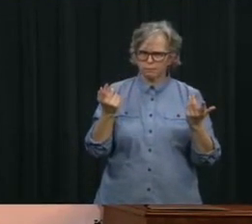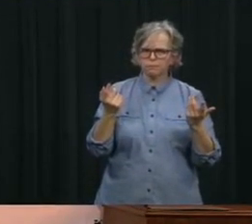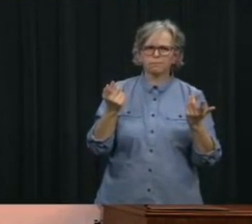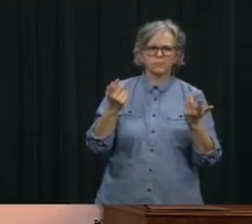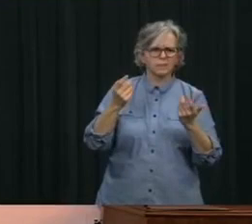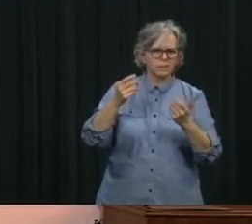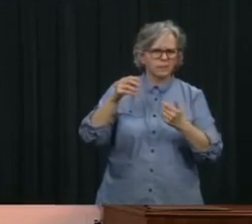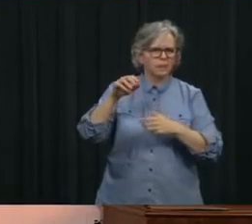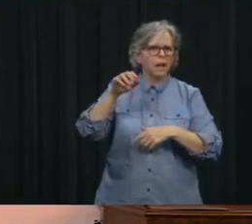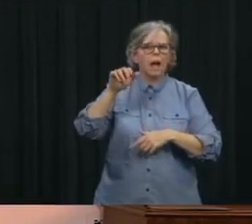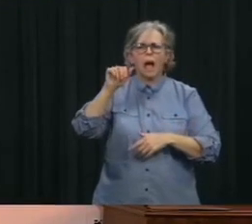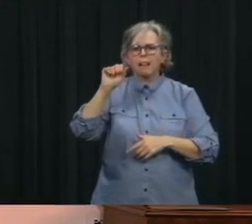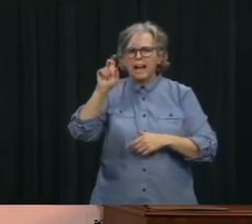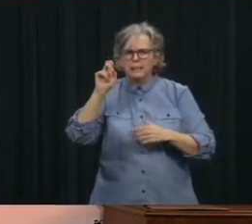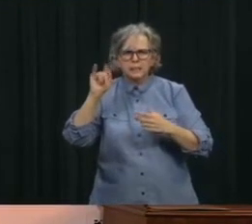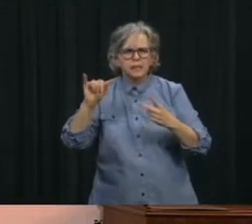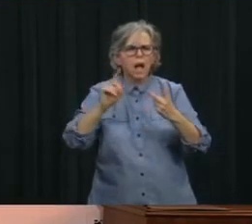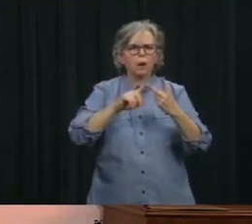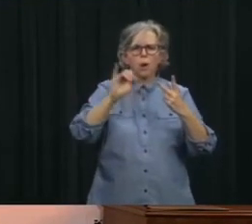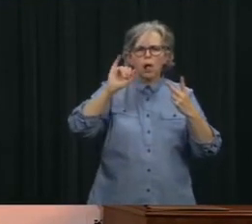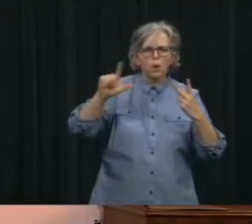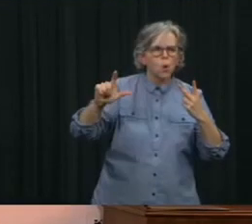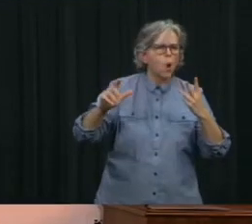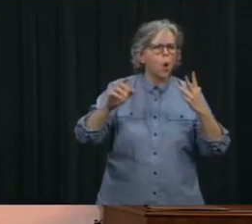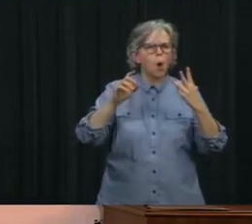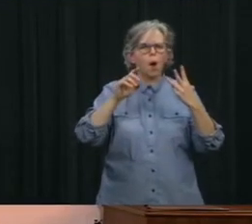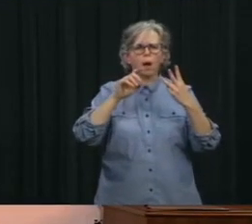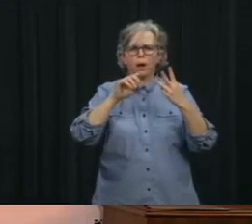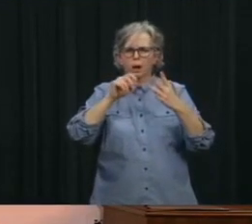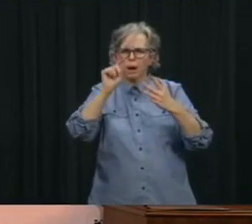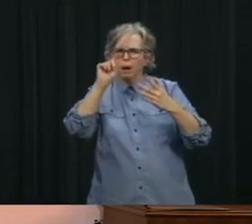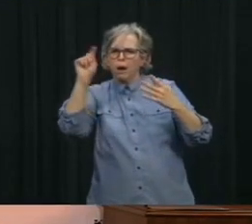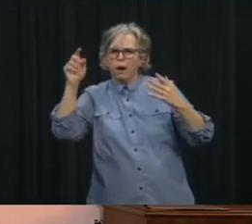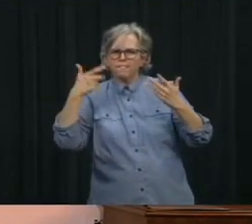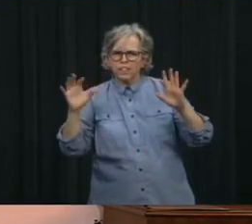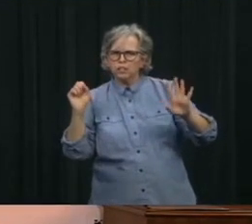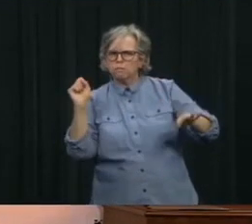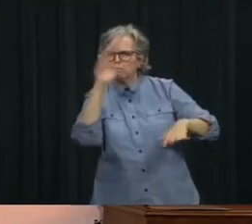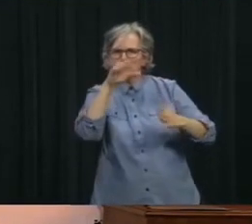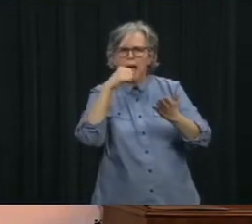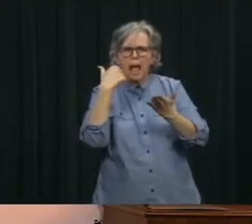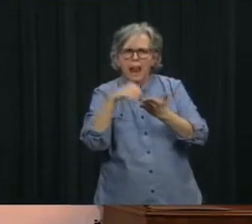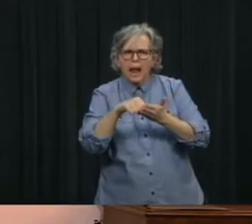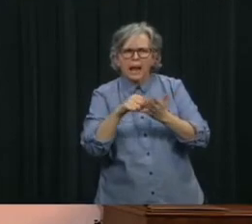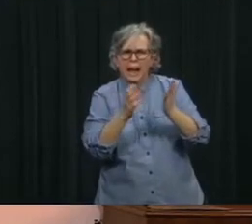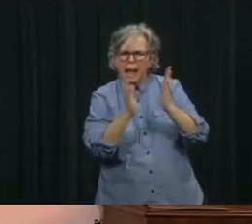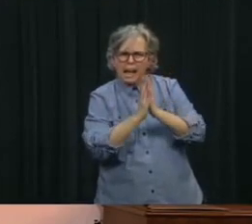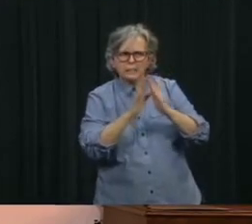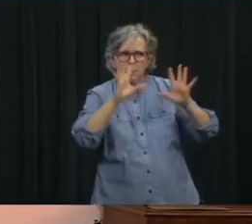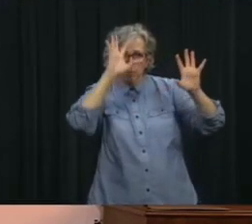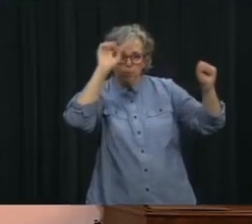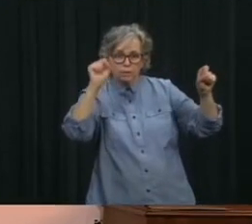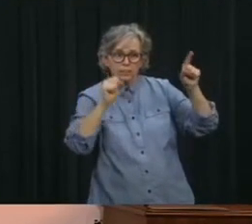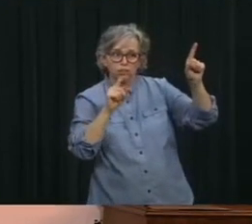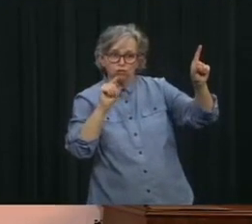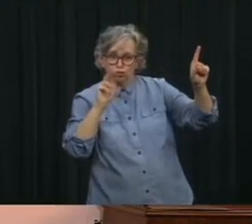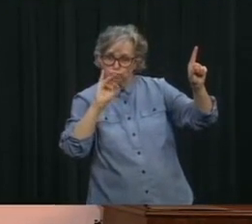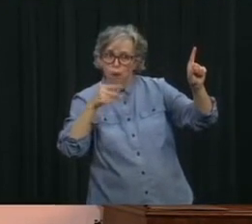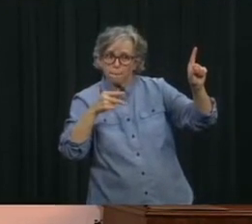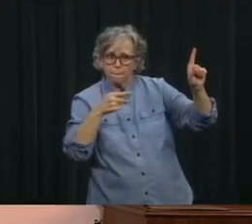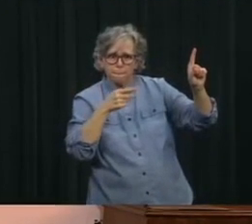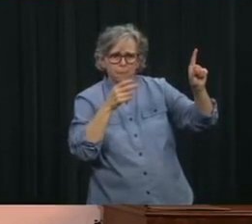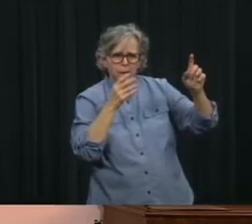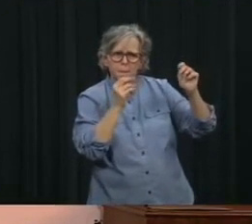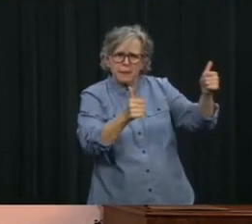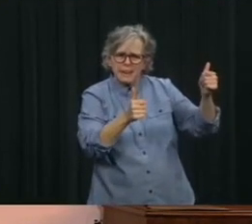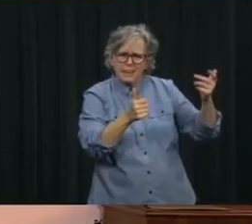Illinois, today sent a letter asking President Trump to immediately unlock existing